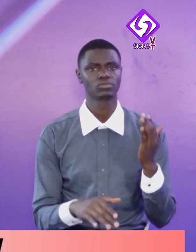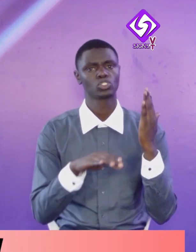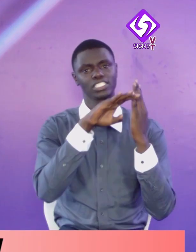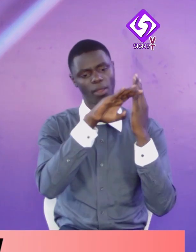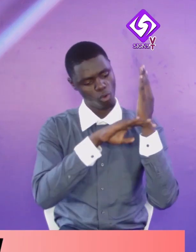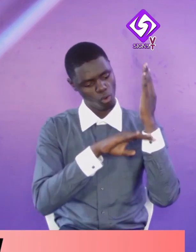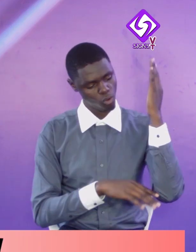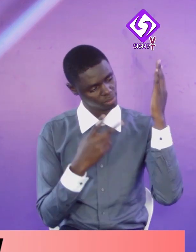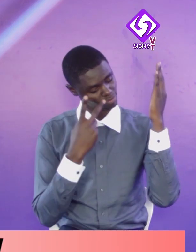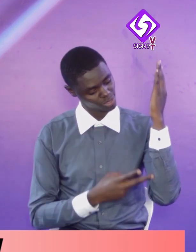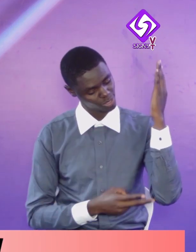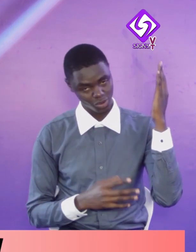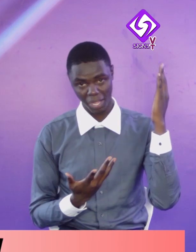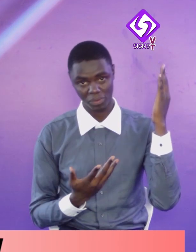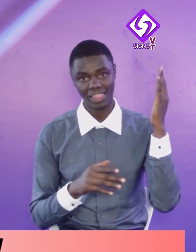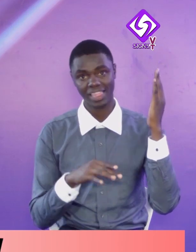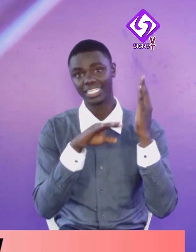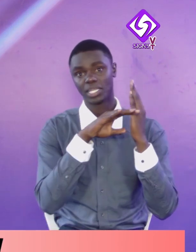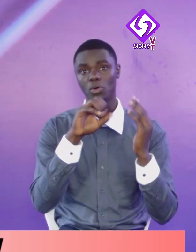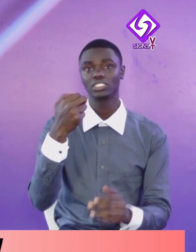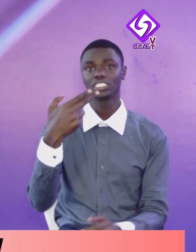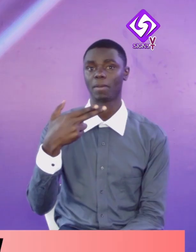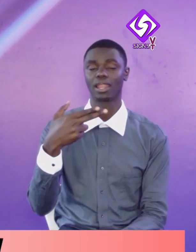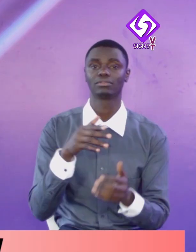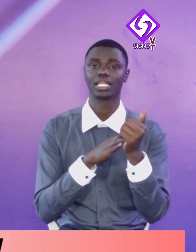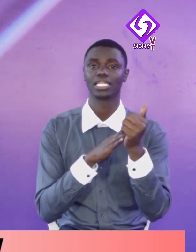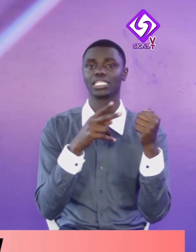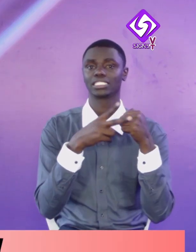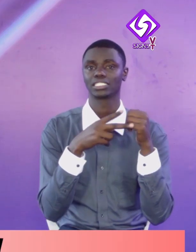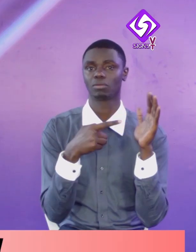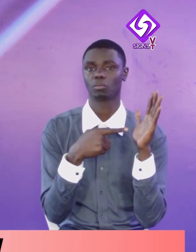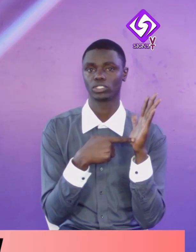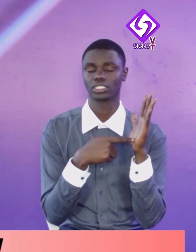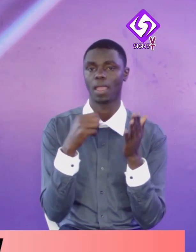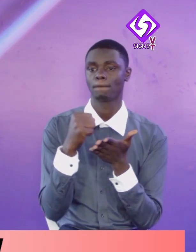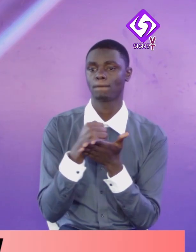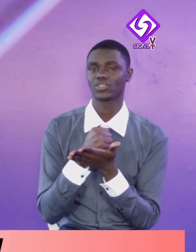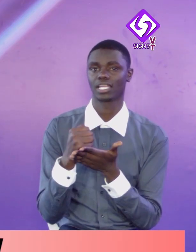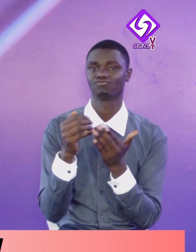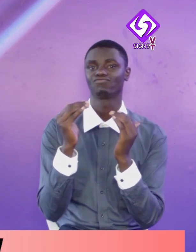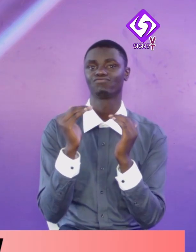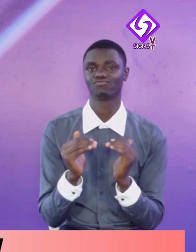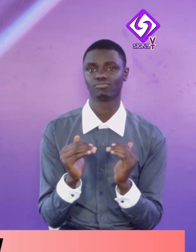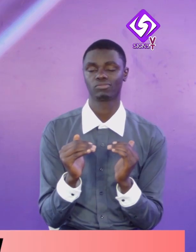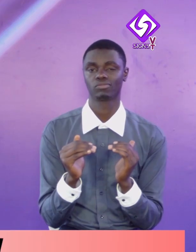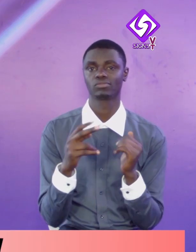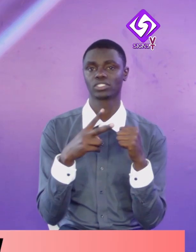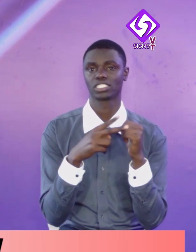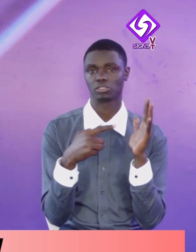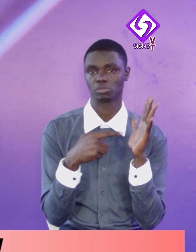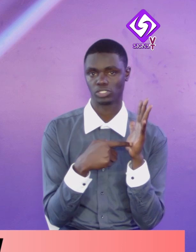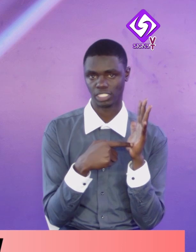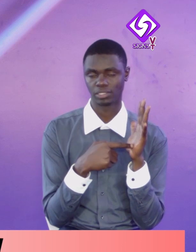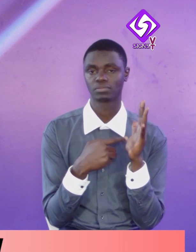like? As per the table, Shabana is leading with 7 points. Then Posta Rangers is the second with 7 points